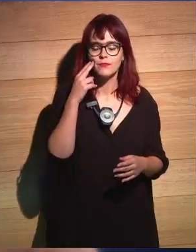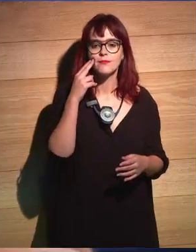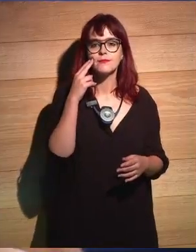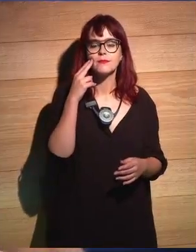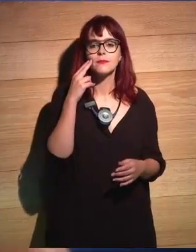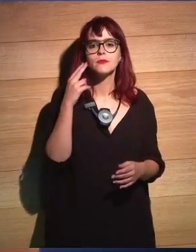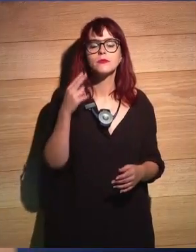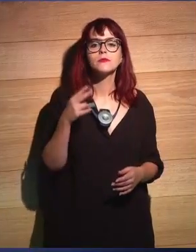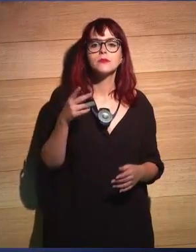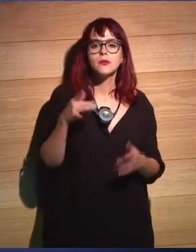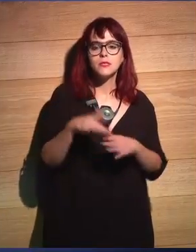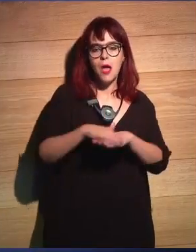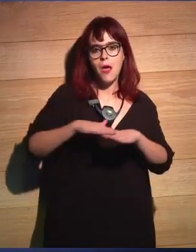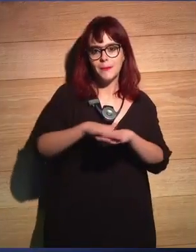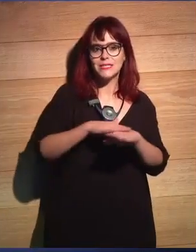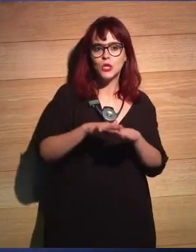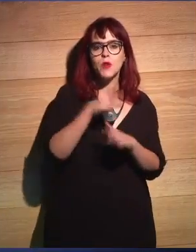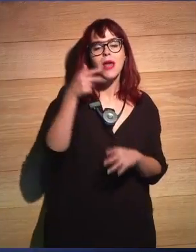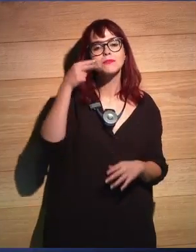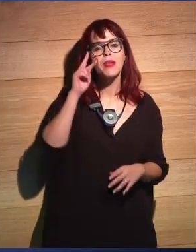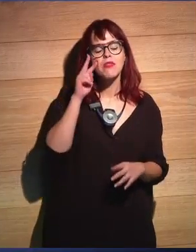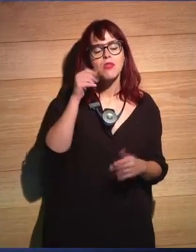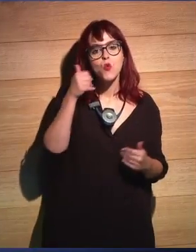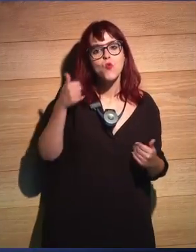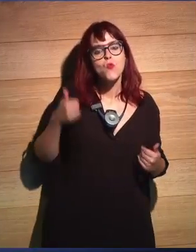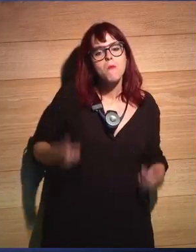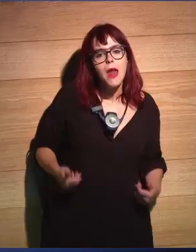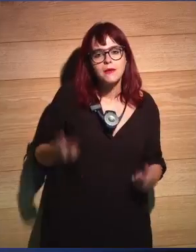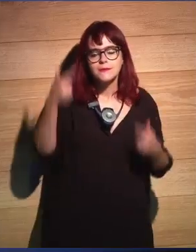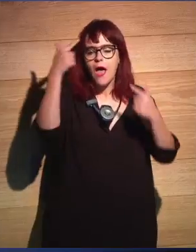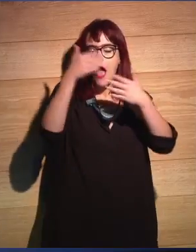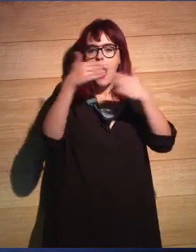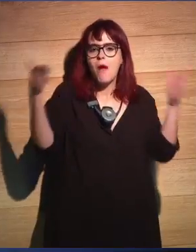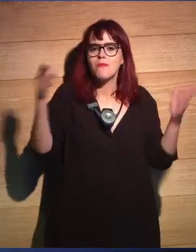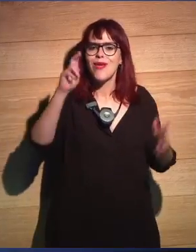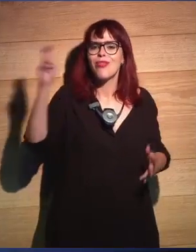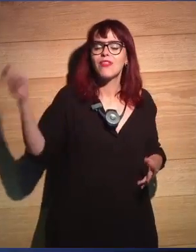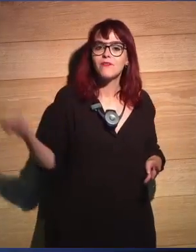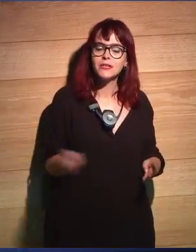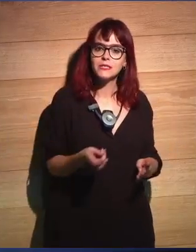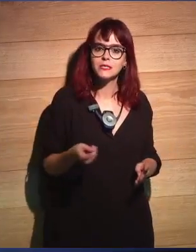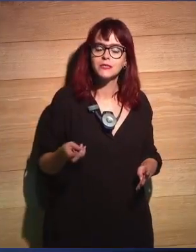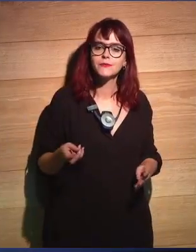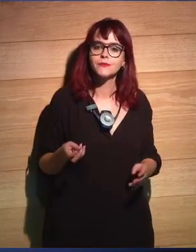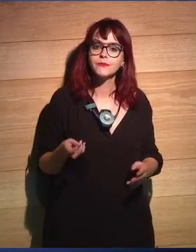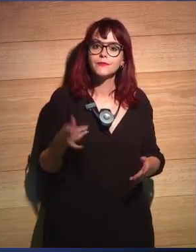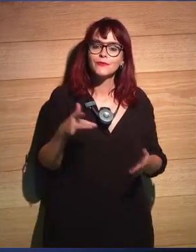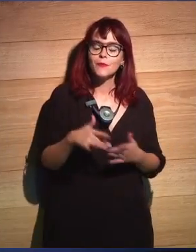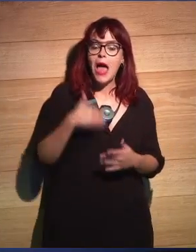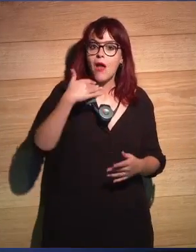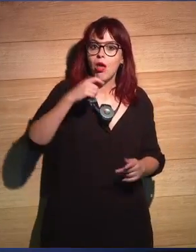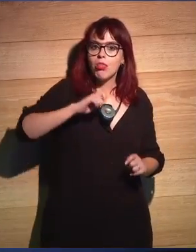think the fear is the root of it all, but the human experience is so wide, so diverse. And I think